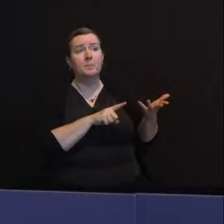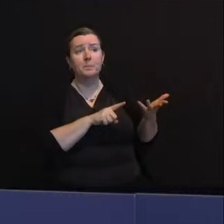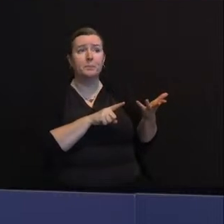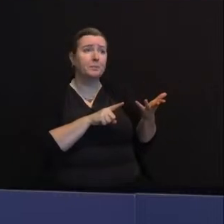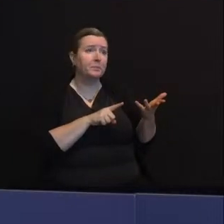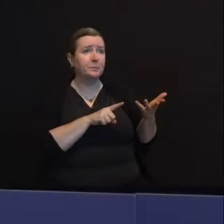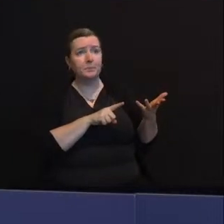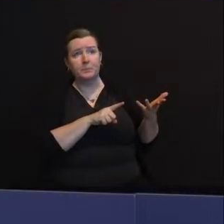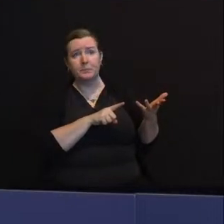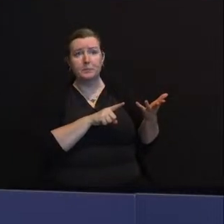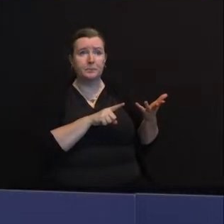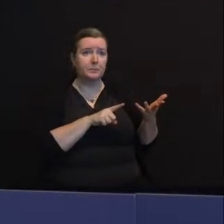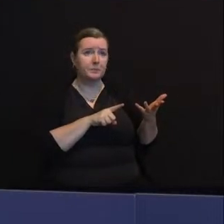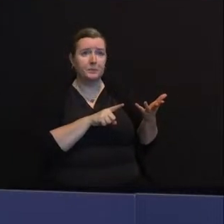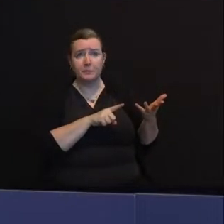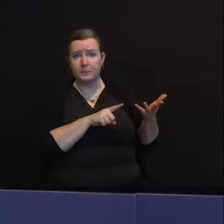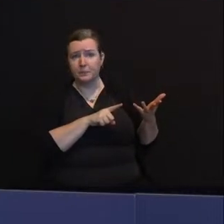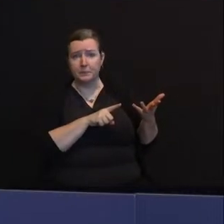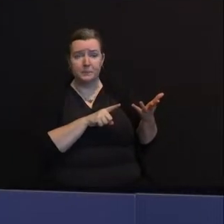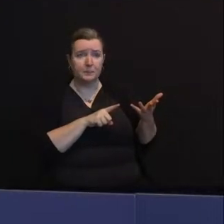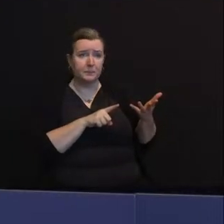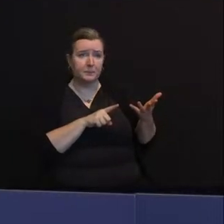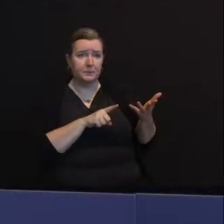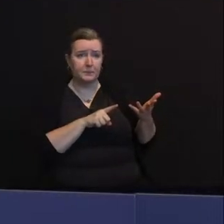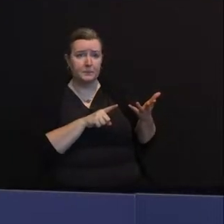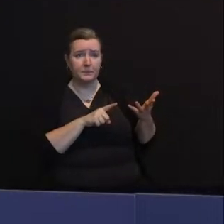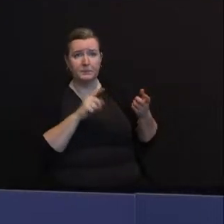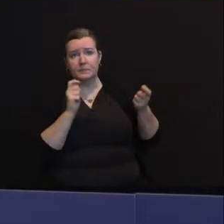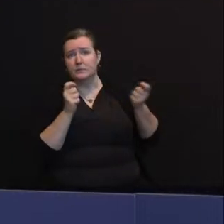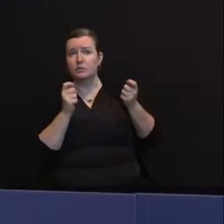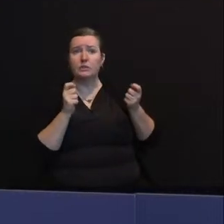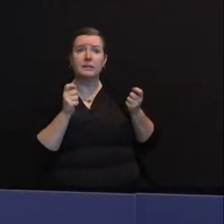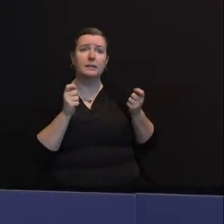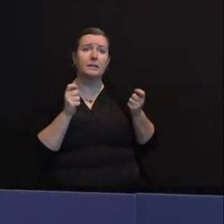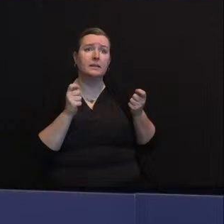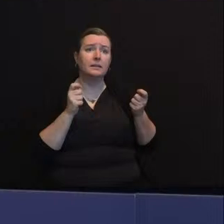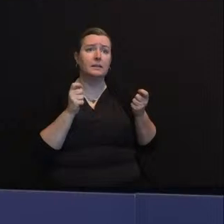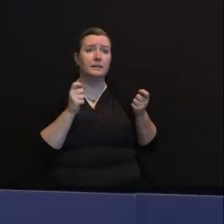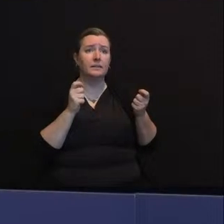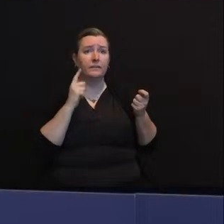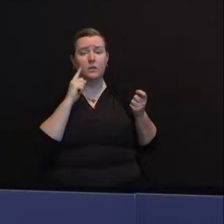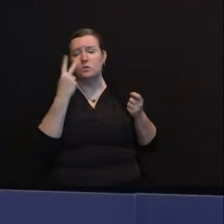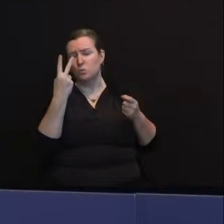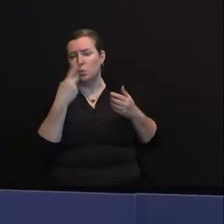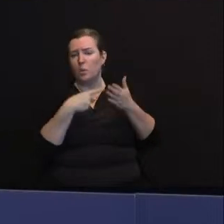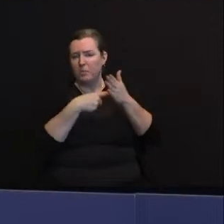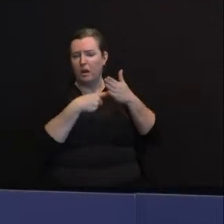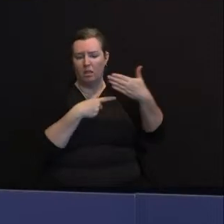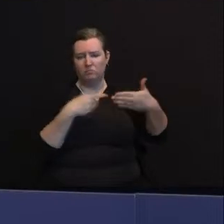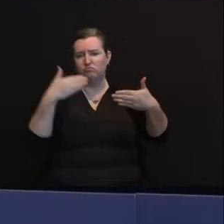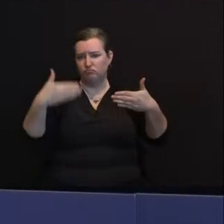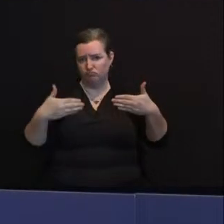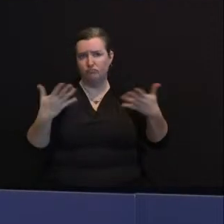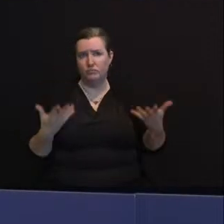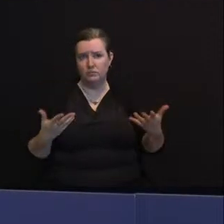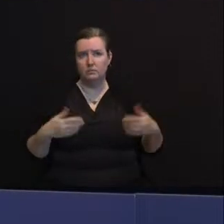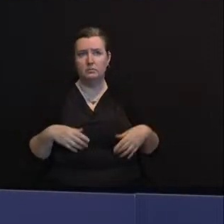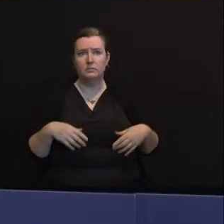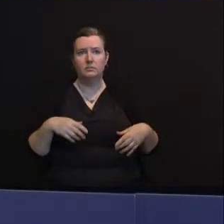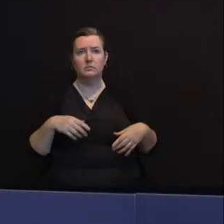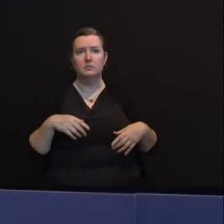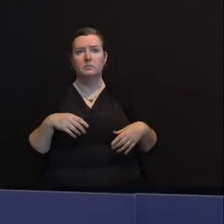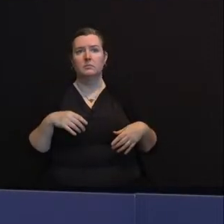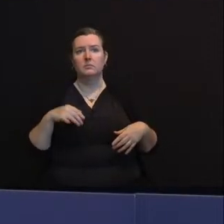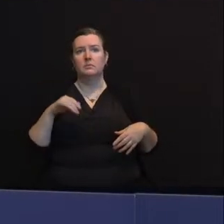increasing that for the higher. The innovation model is looking at hospital cases, and